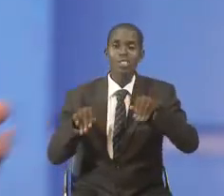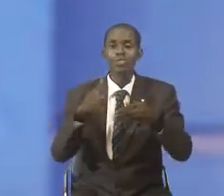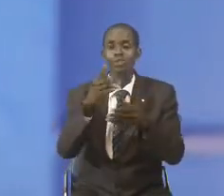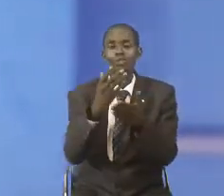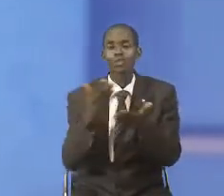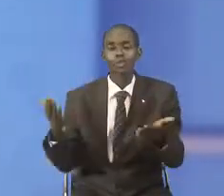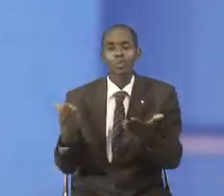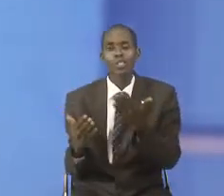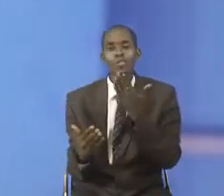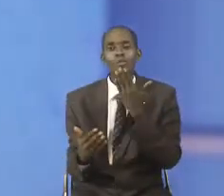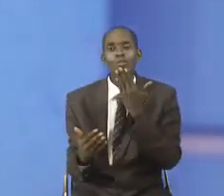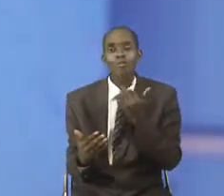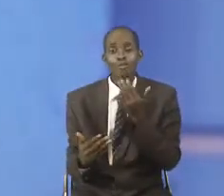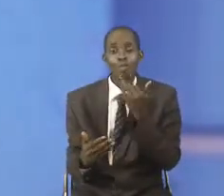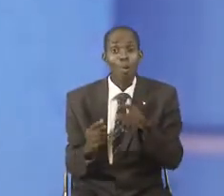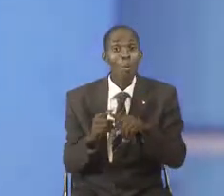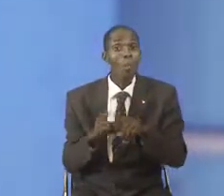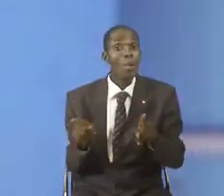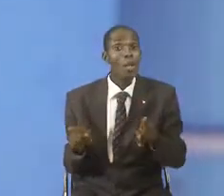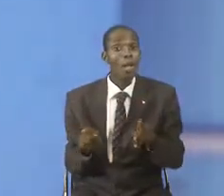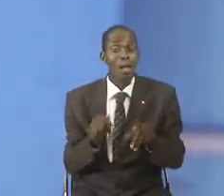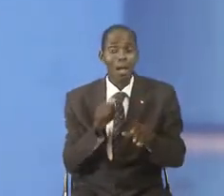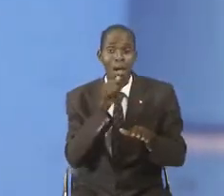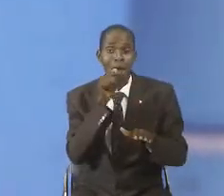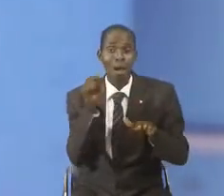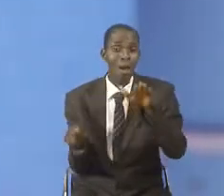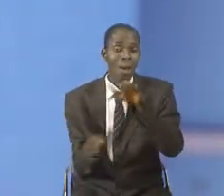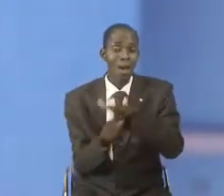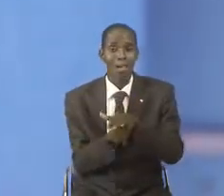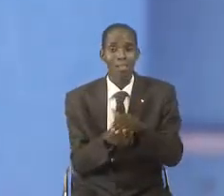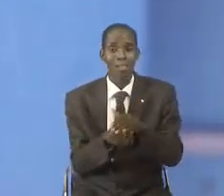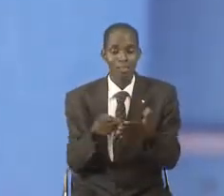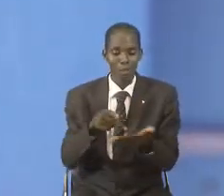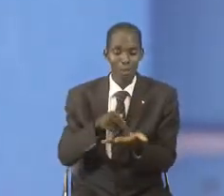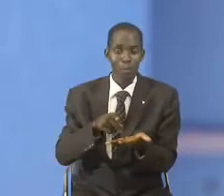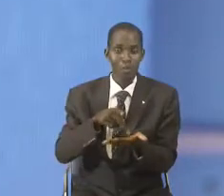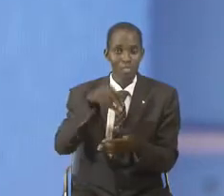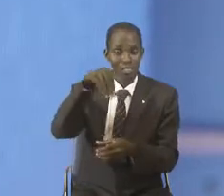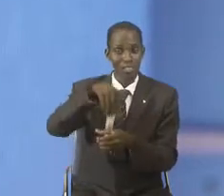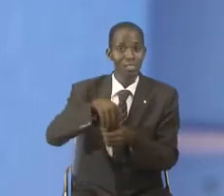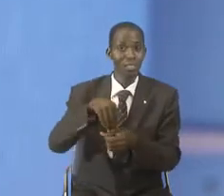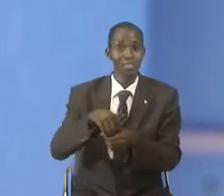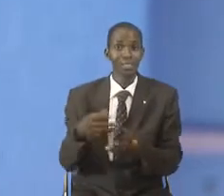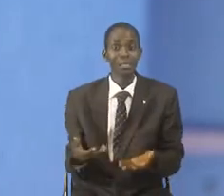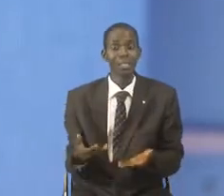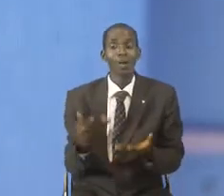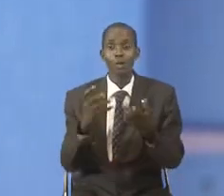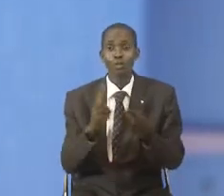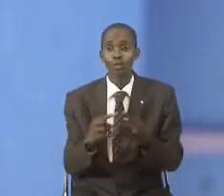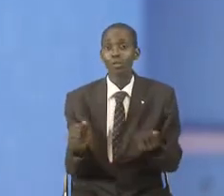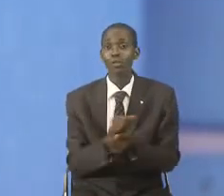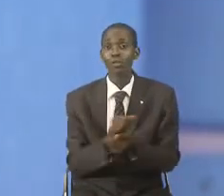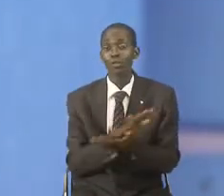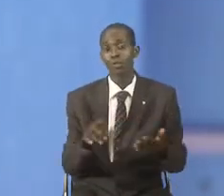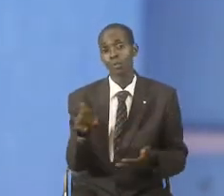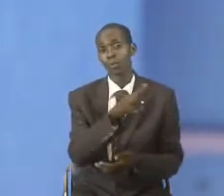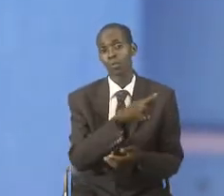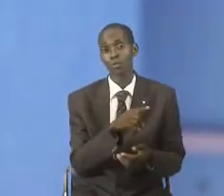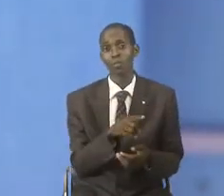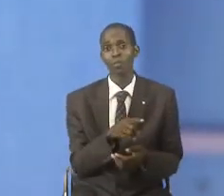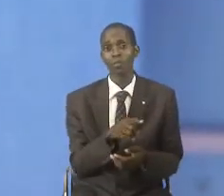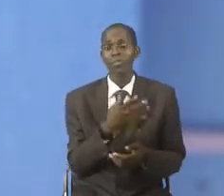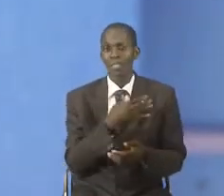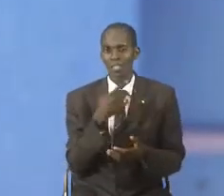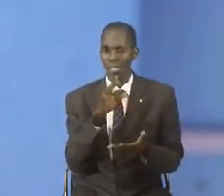Satan gives you, he calls it sweet, but then he hides poison